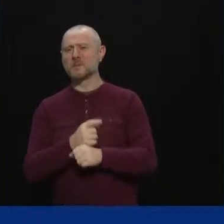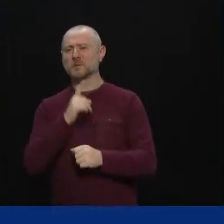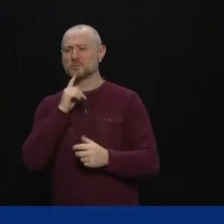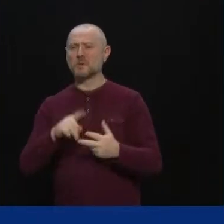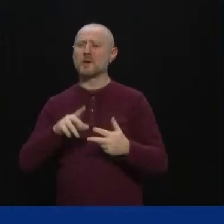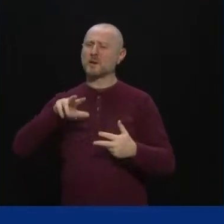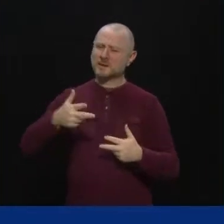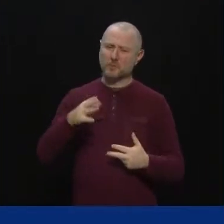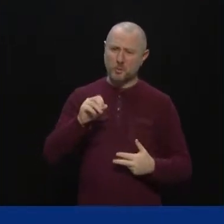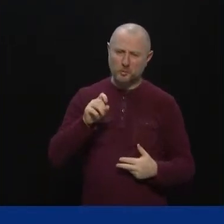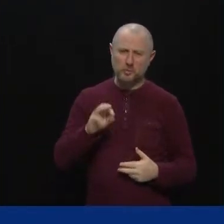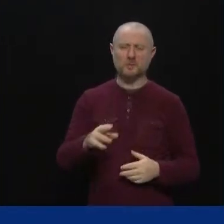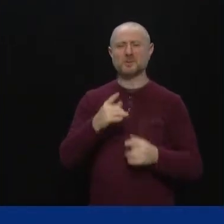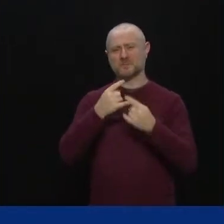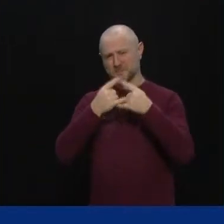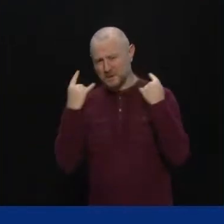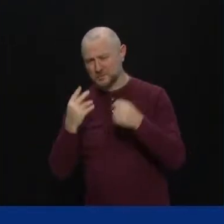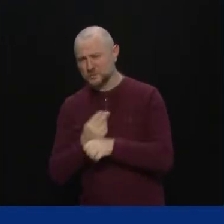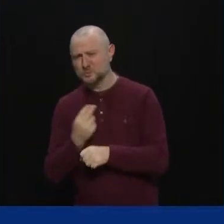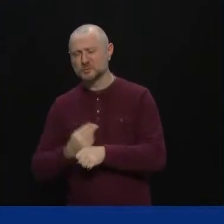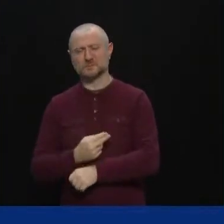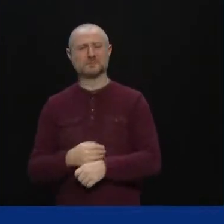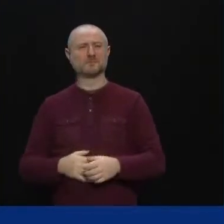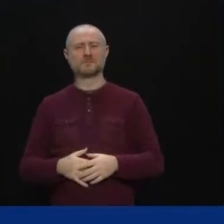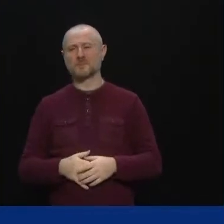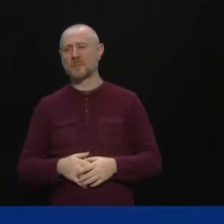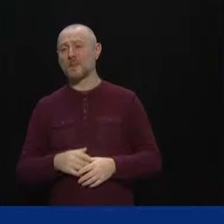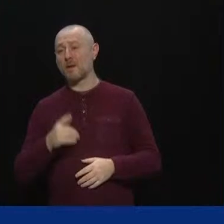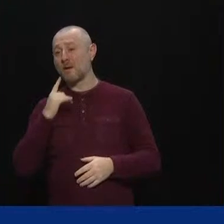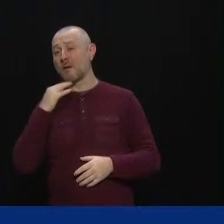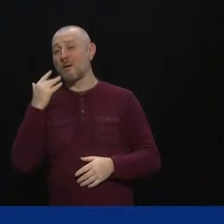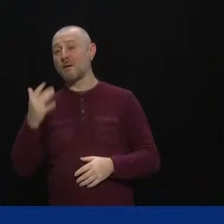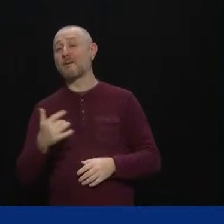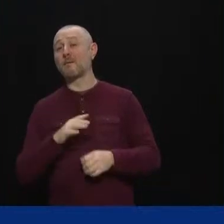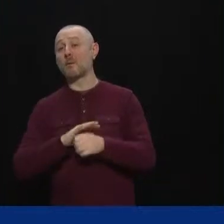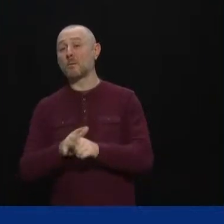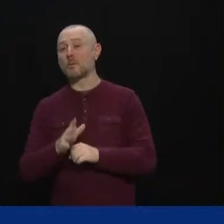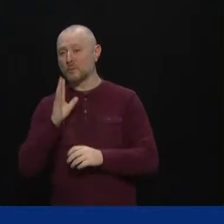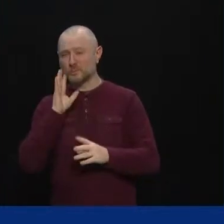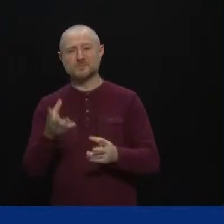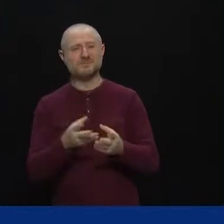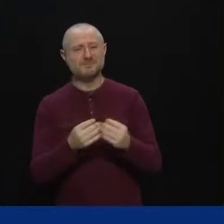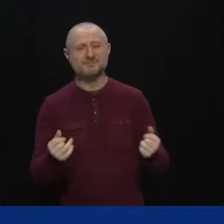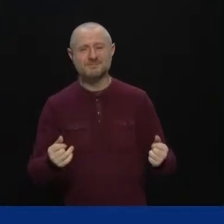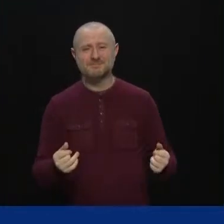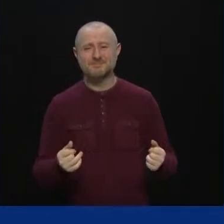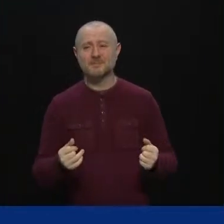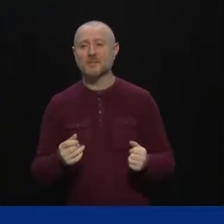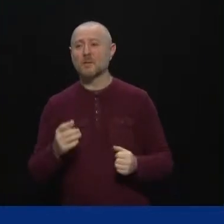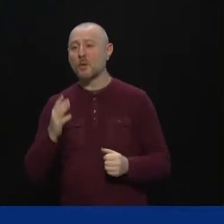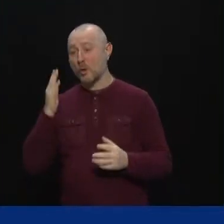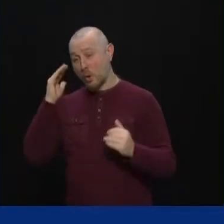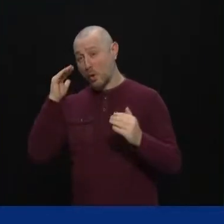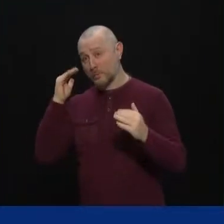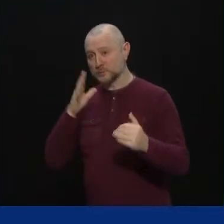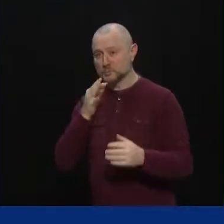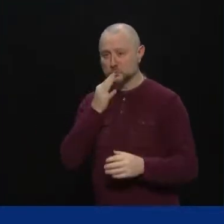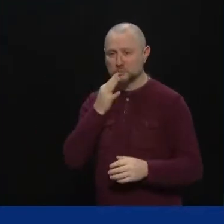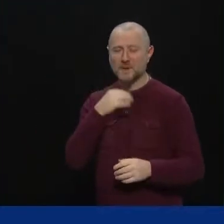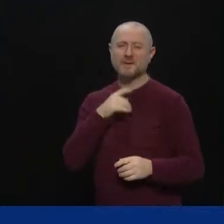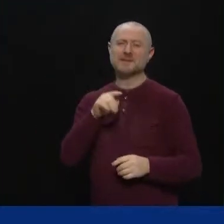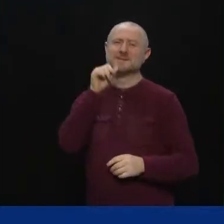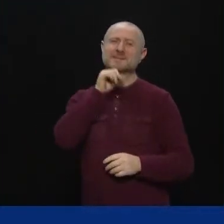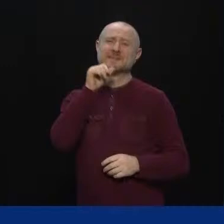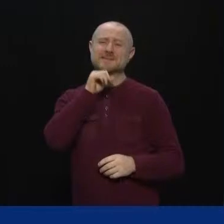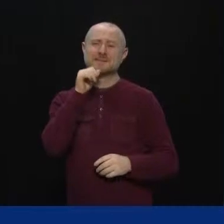the mask, and there will come a time when we say it's all over. We're not there yet, but boy, it's on the horizon, and we've waited a long time for that. So thank